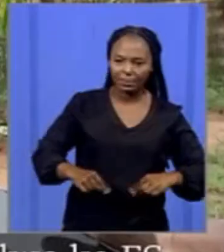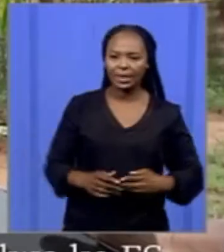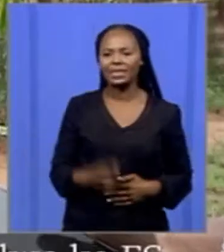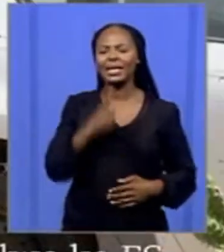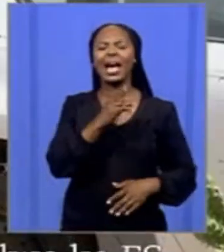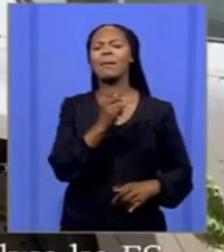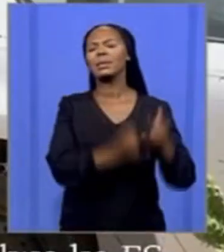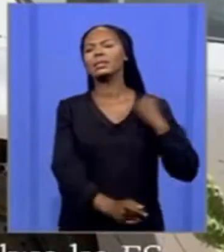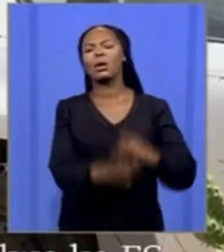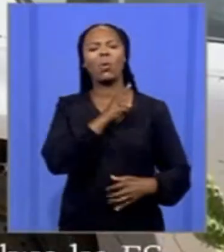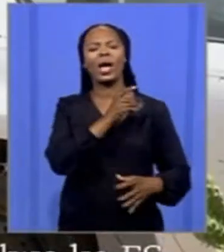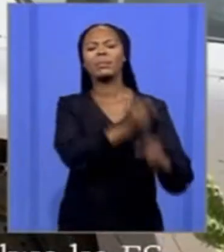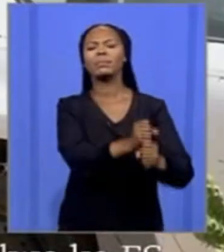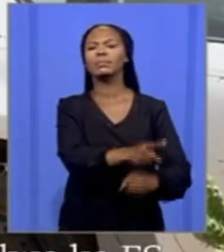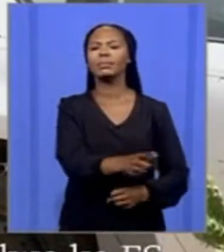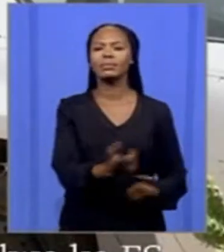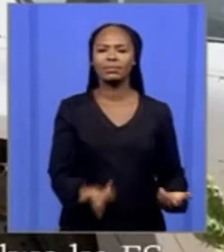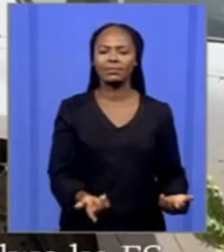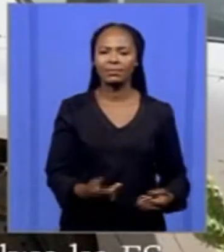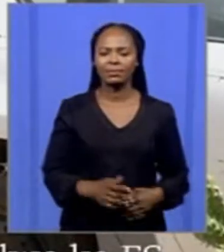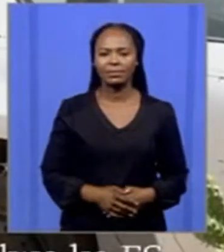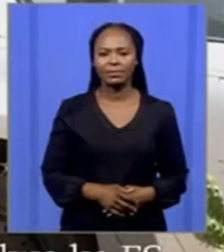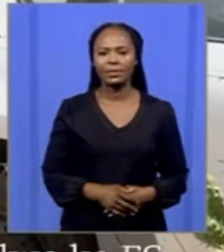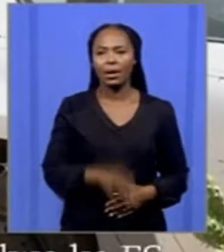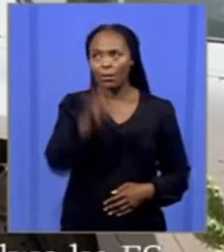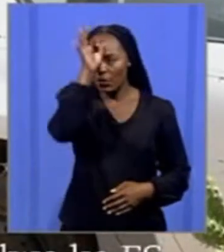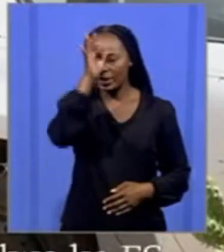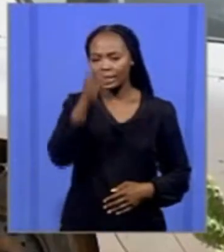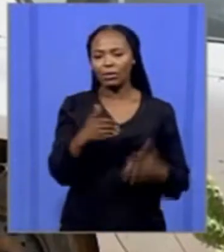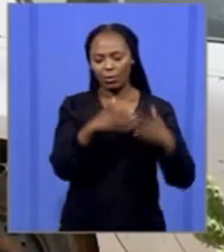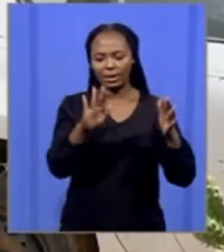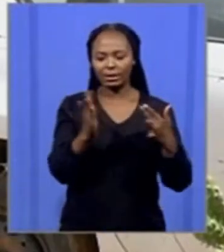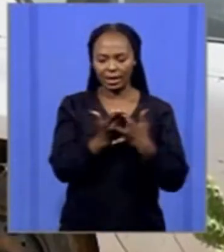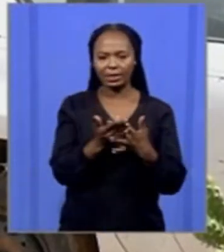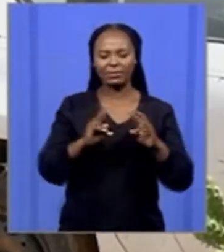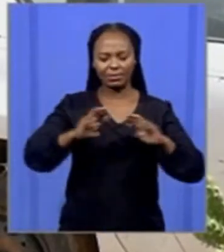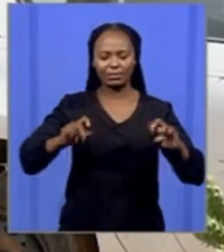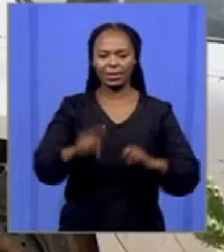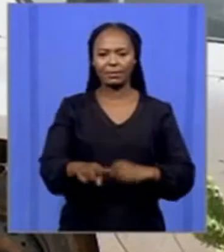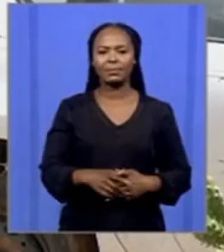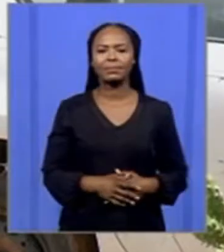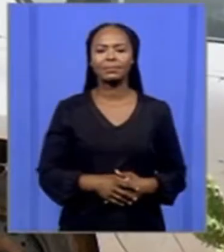phoso. Maphodisa a boloditše lesolo la go nyakana le badira mašula ao.